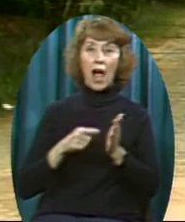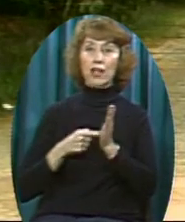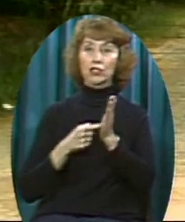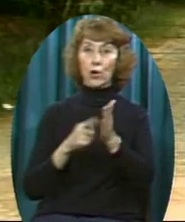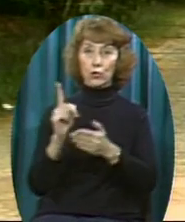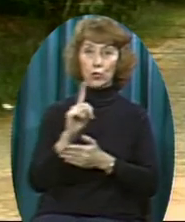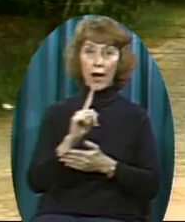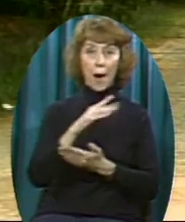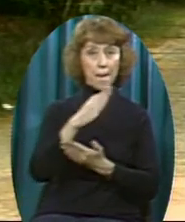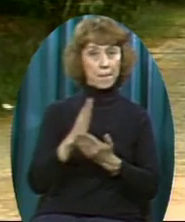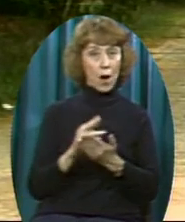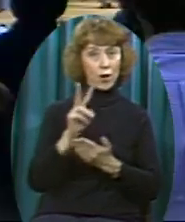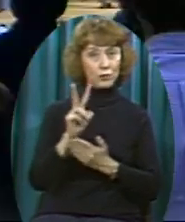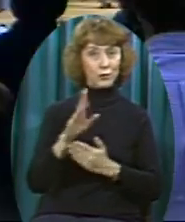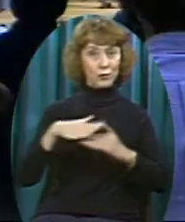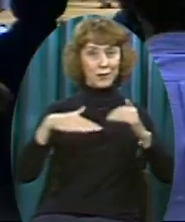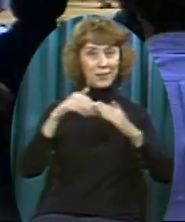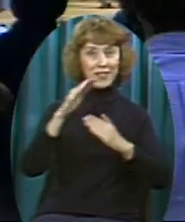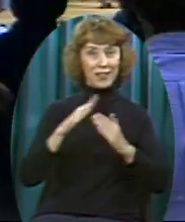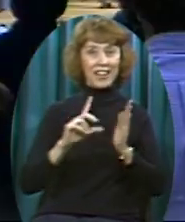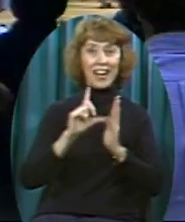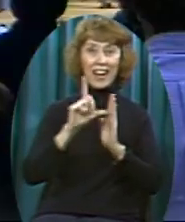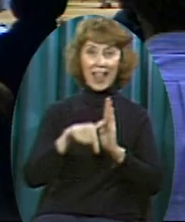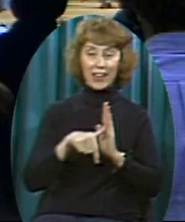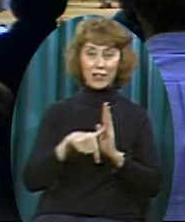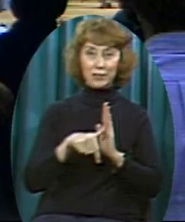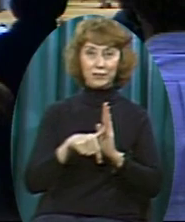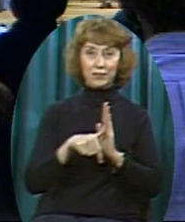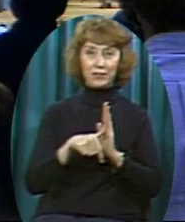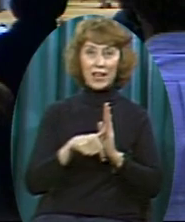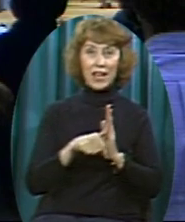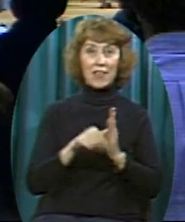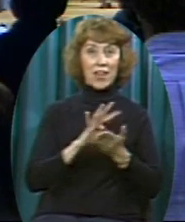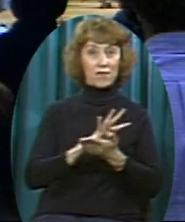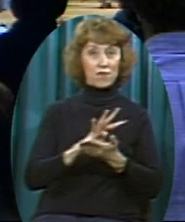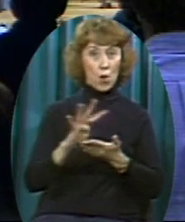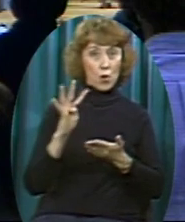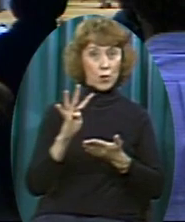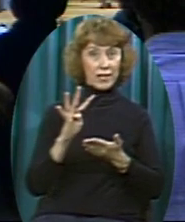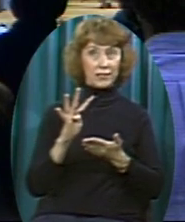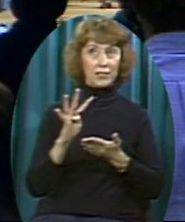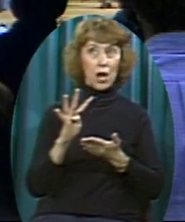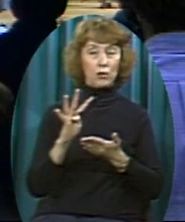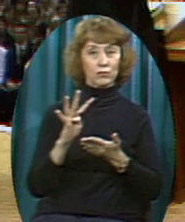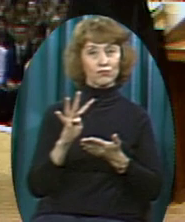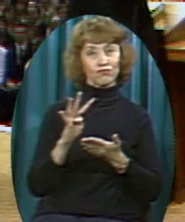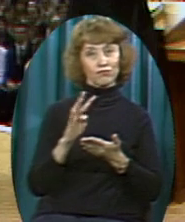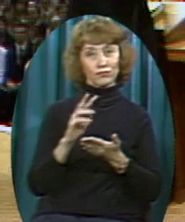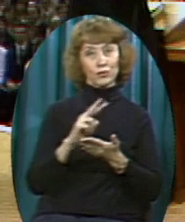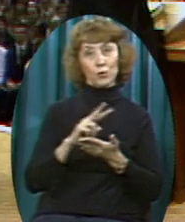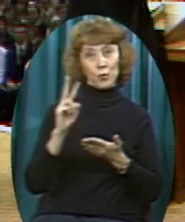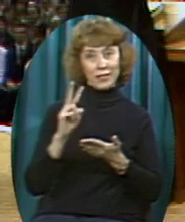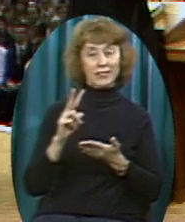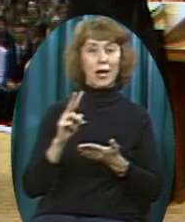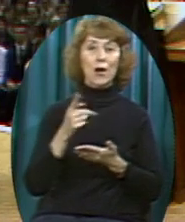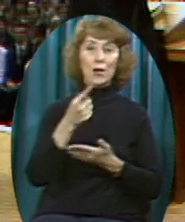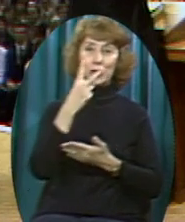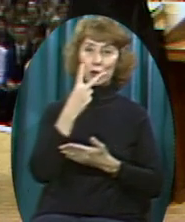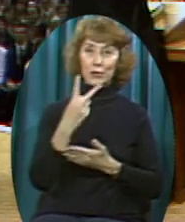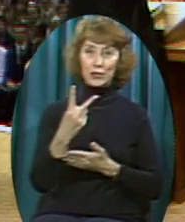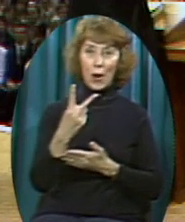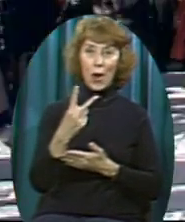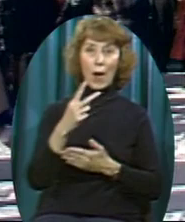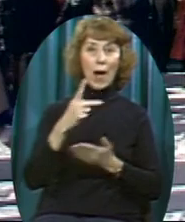will ultimately be erected. The following week, you saw an old-time Gospel Hour special program from the chapel of Liberty